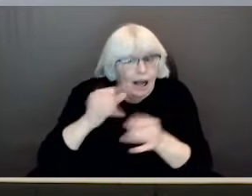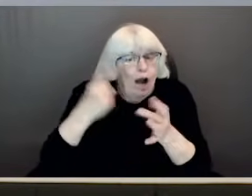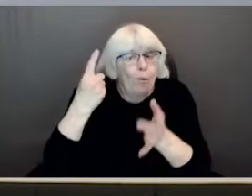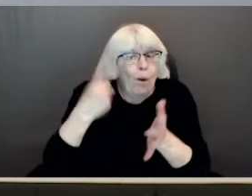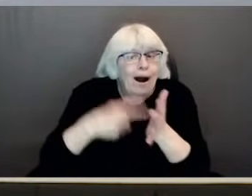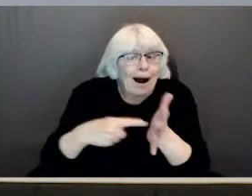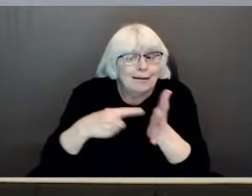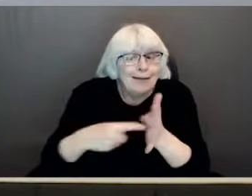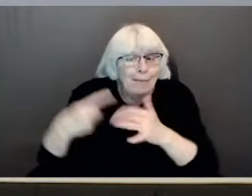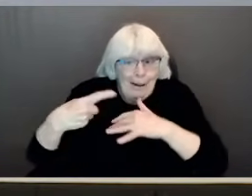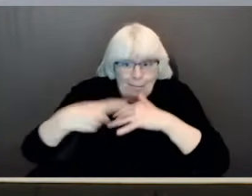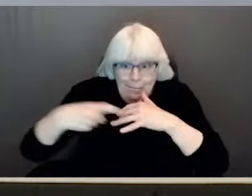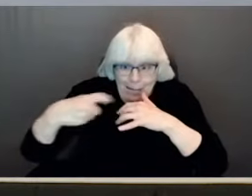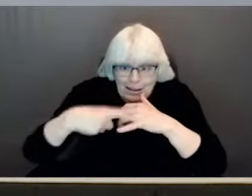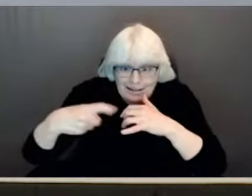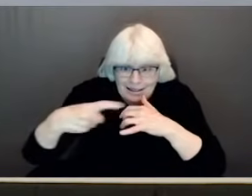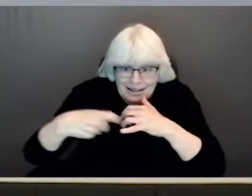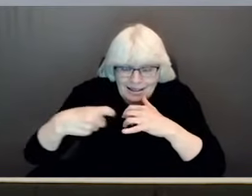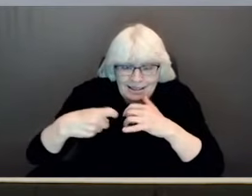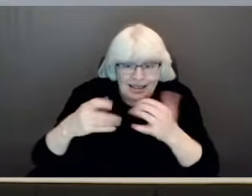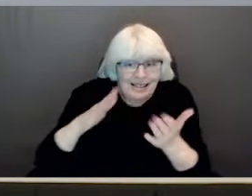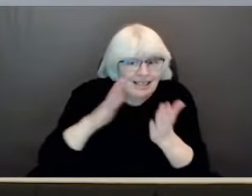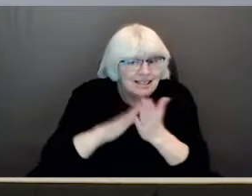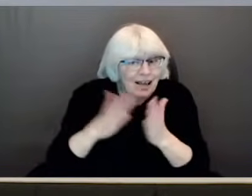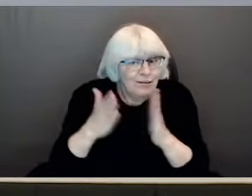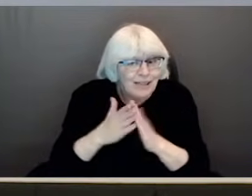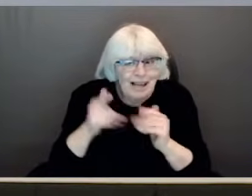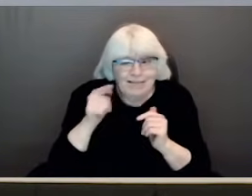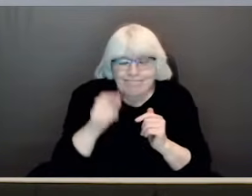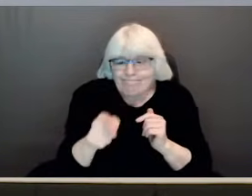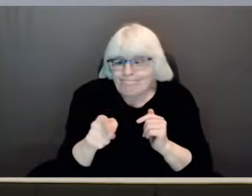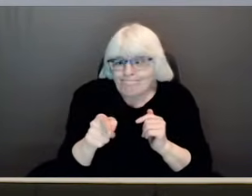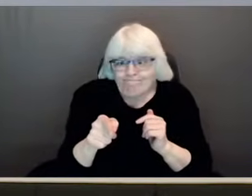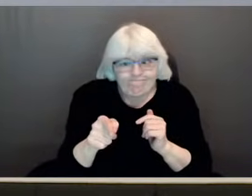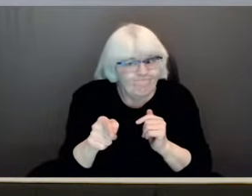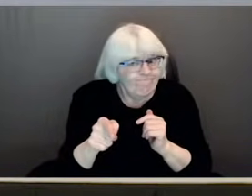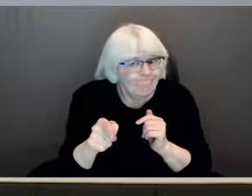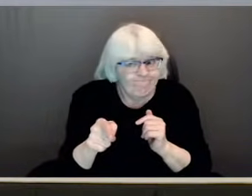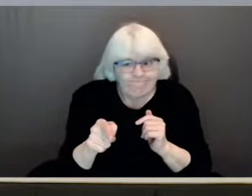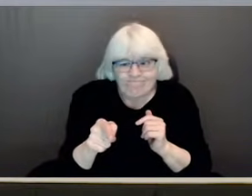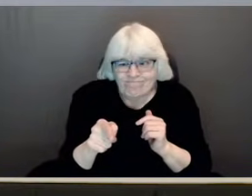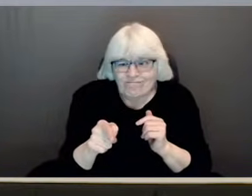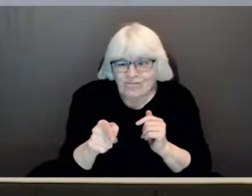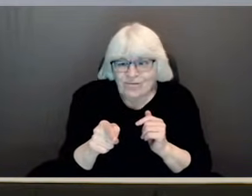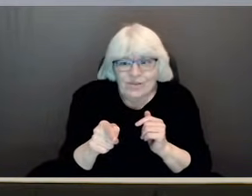they're saying only households only. People aren't allowed to have multiple